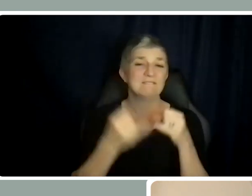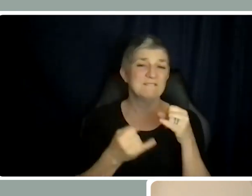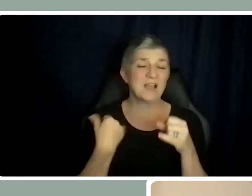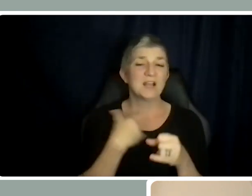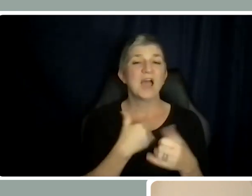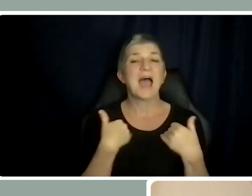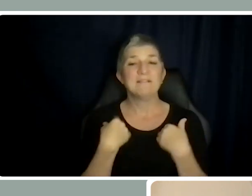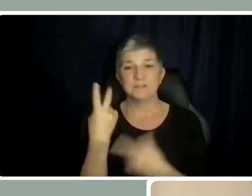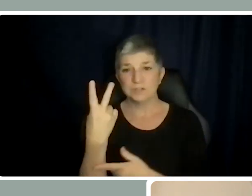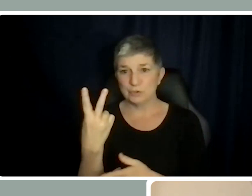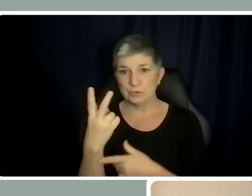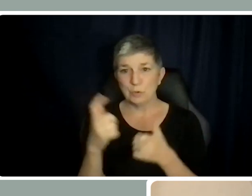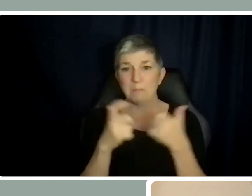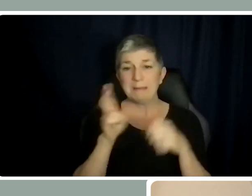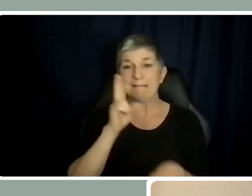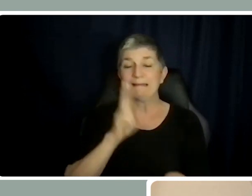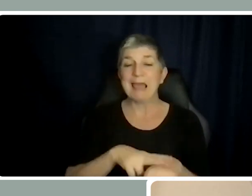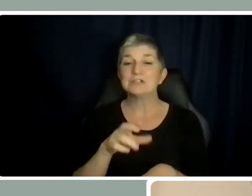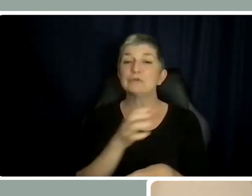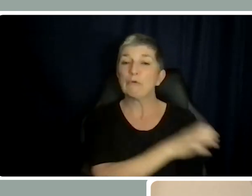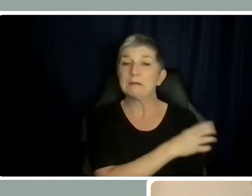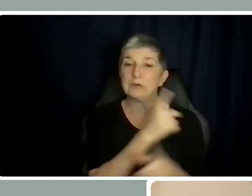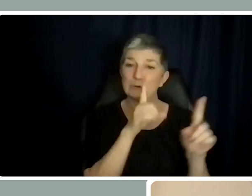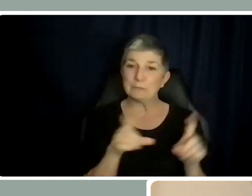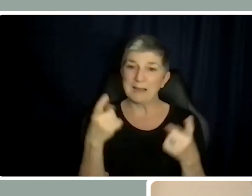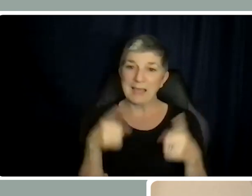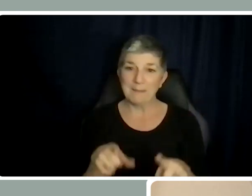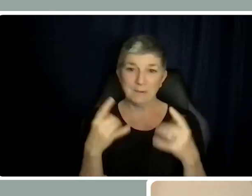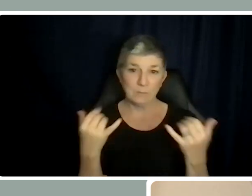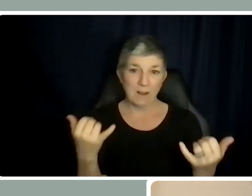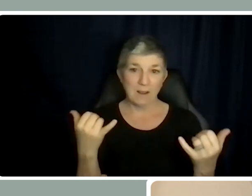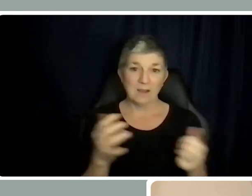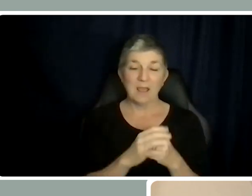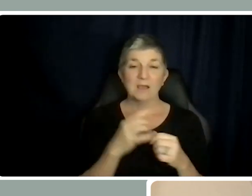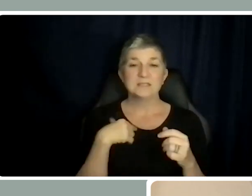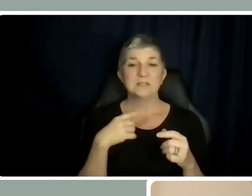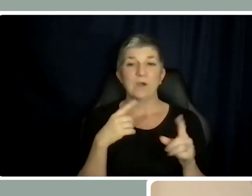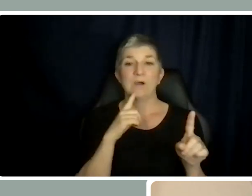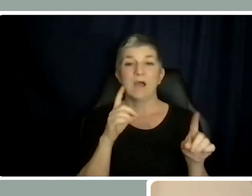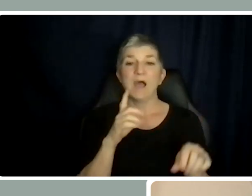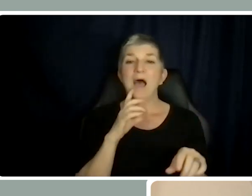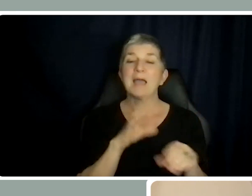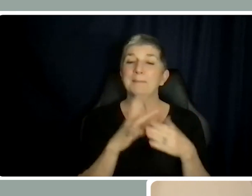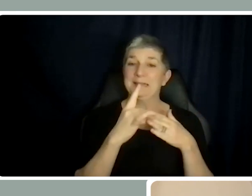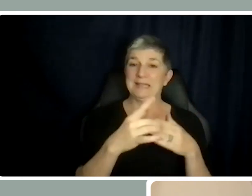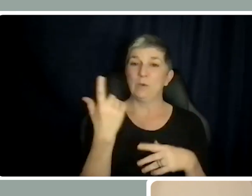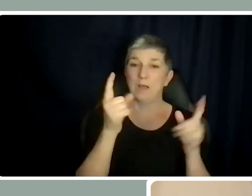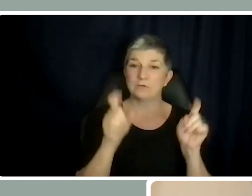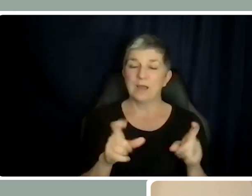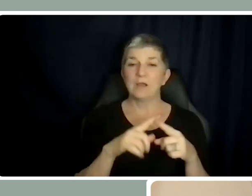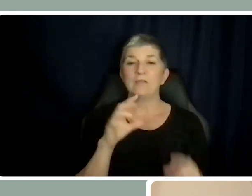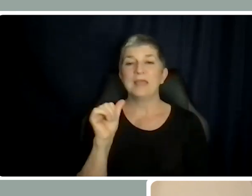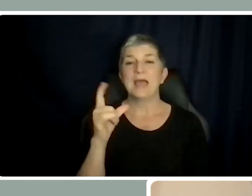have 2 big national clinical trials that are going on right now. So I'm leading a national trial called the ADEPT